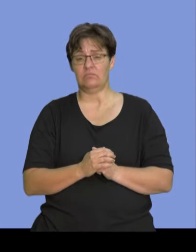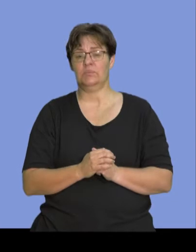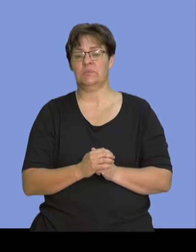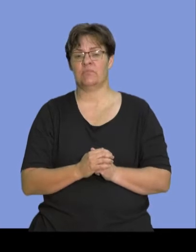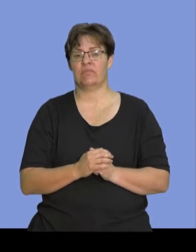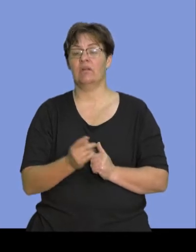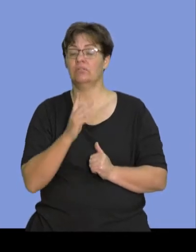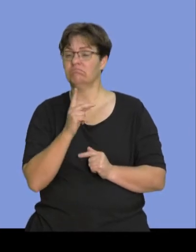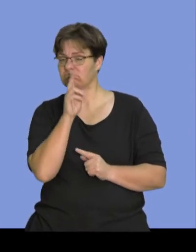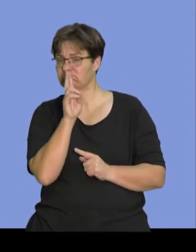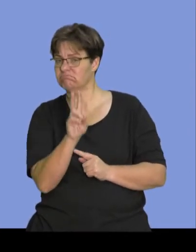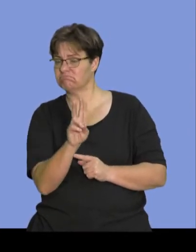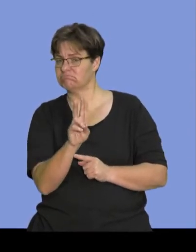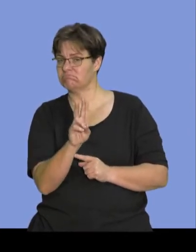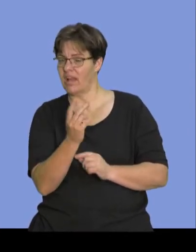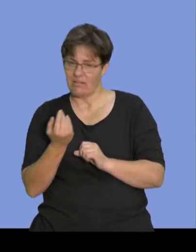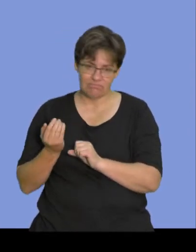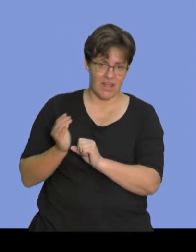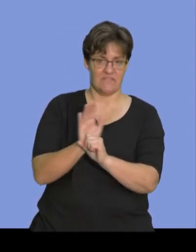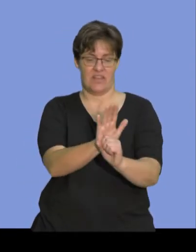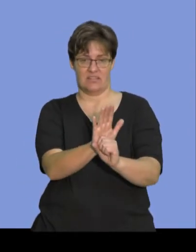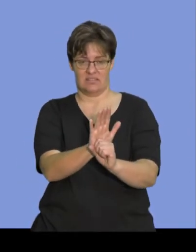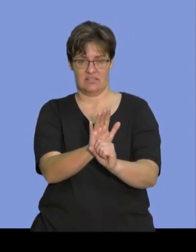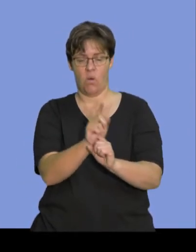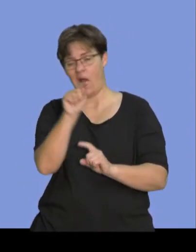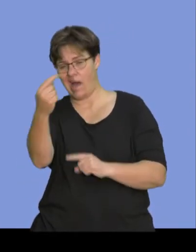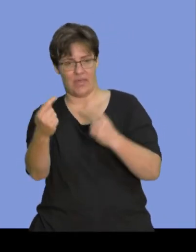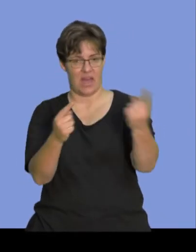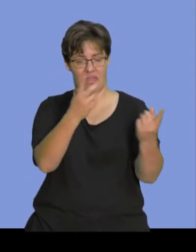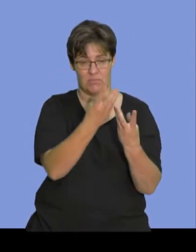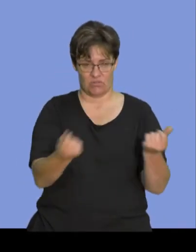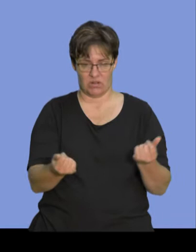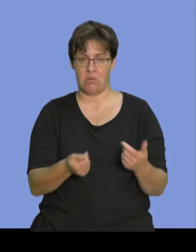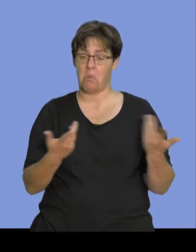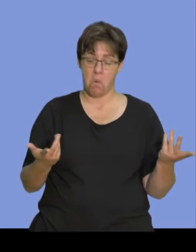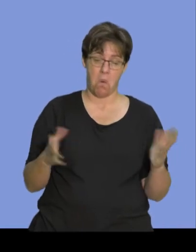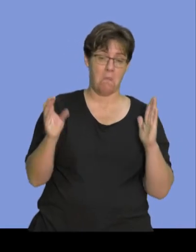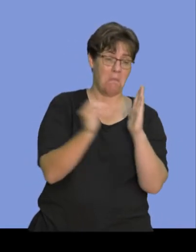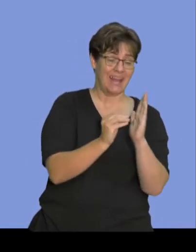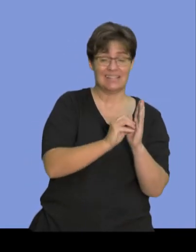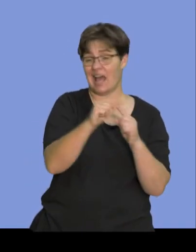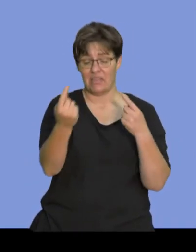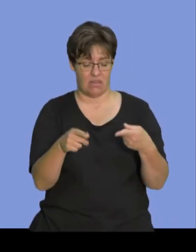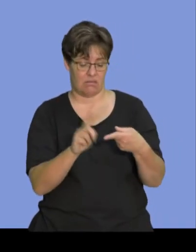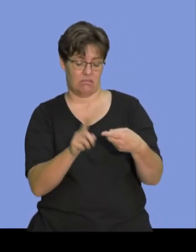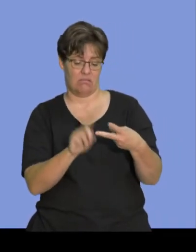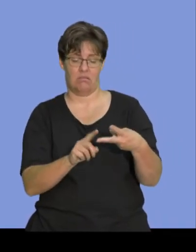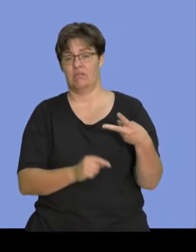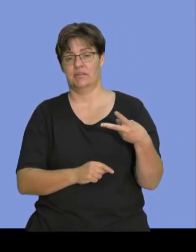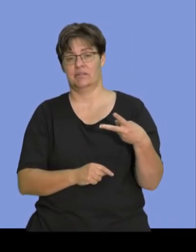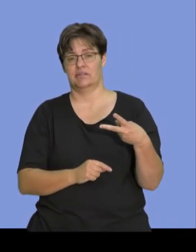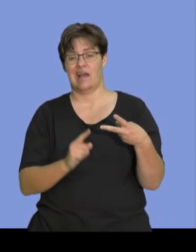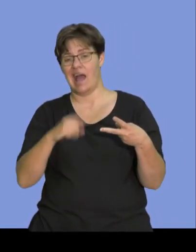we can actually see the effect of the field on other materials. It could be magnets, other magnets,